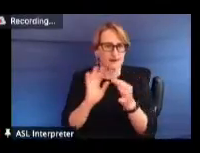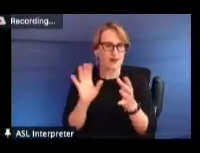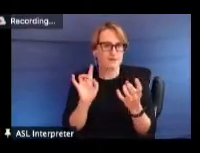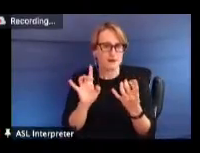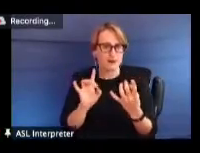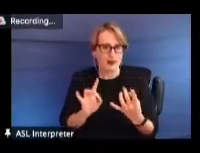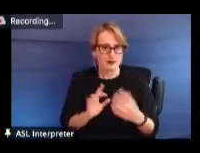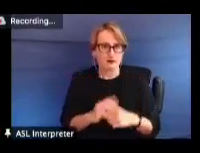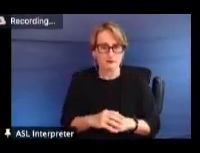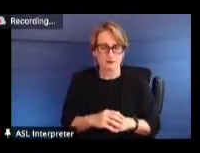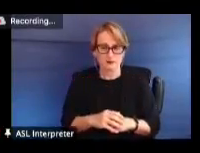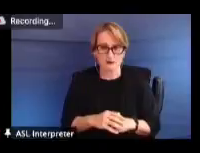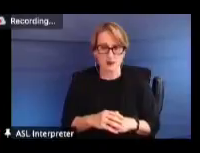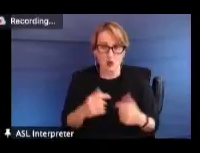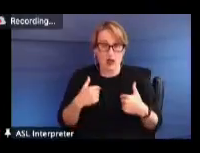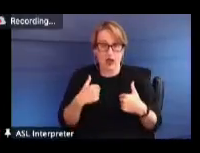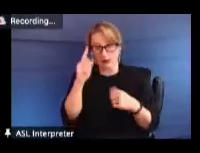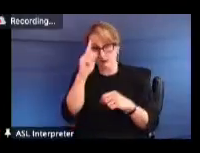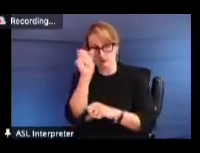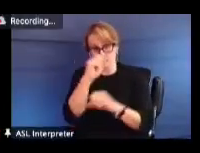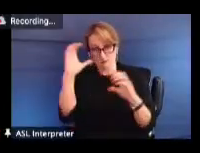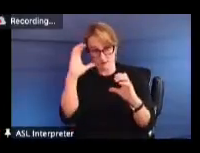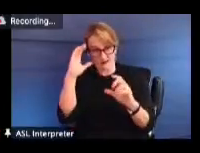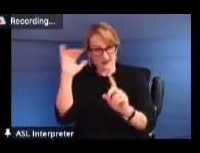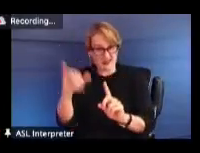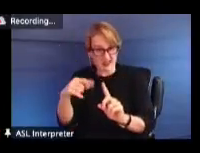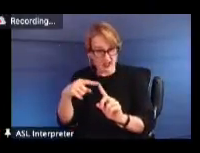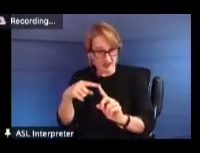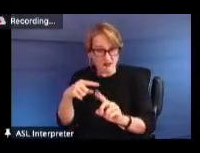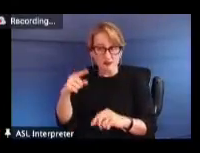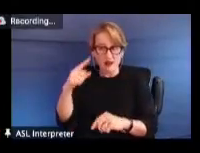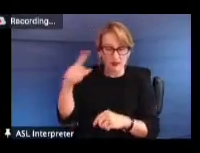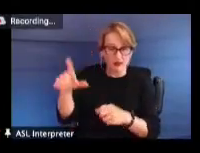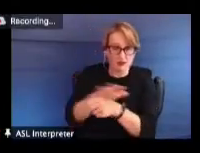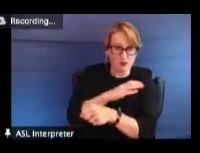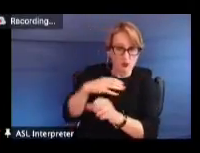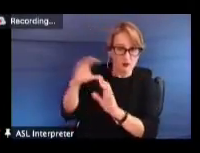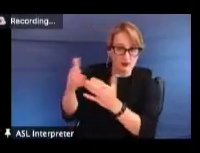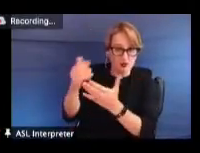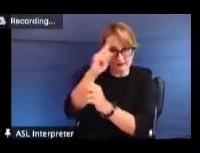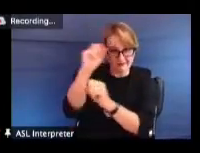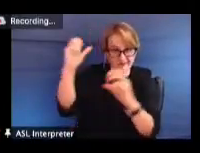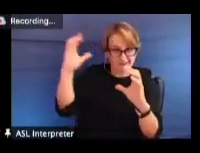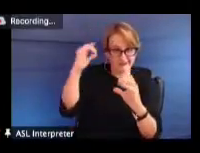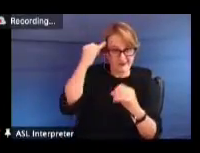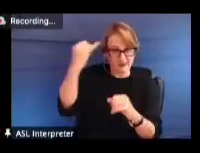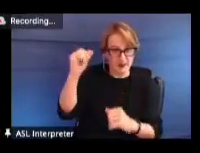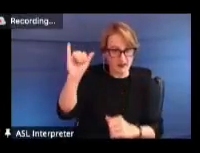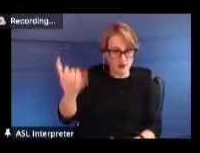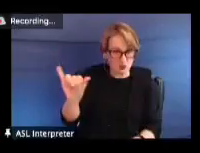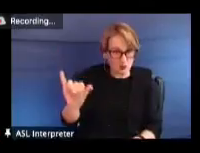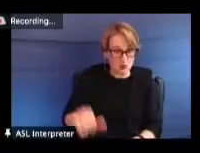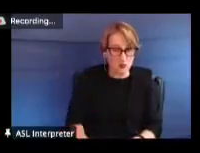mean, I certainly have, just as commissioner, that of course we're doing next public input meeting, next phase.